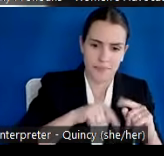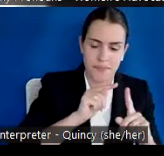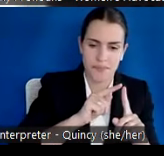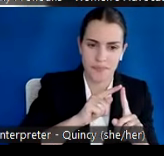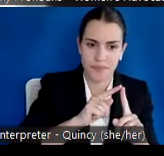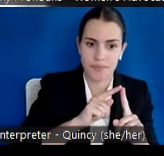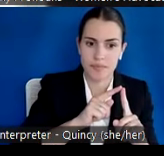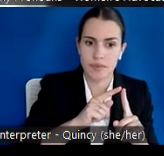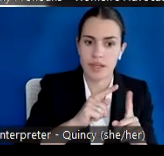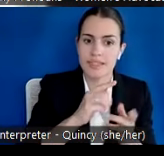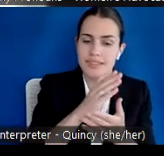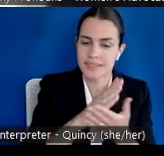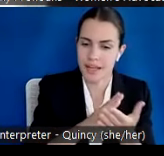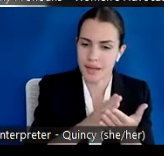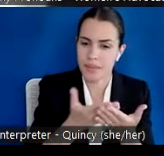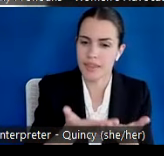there's certain things,